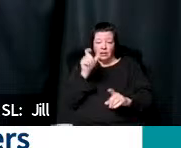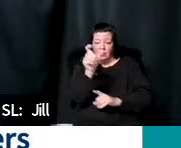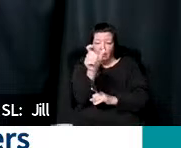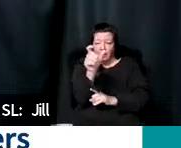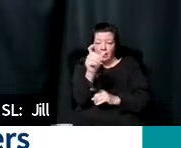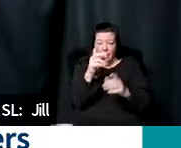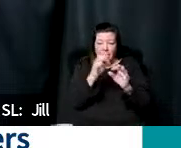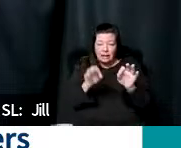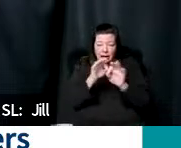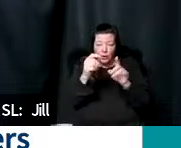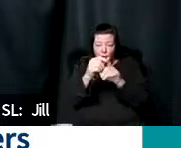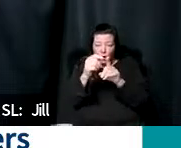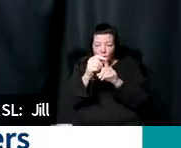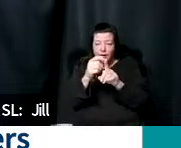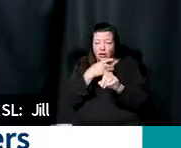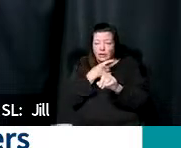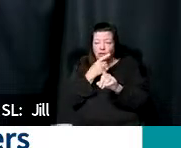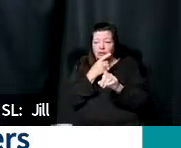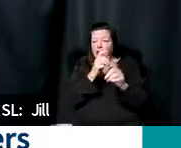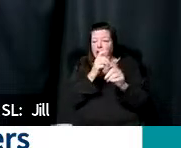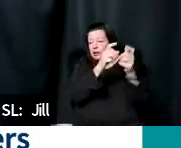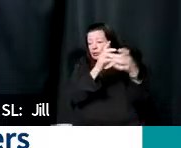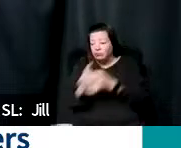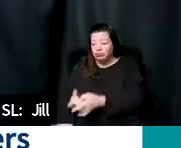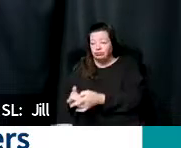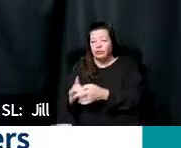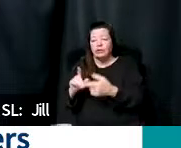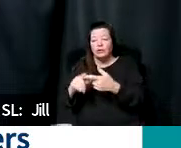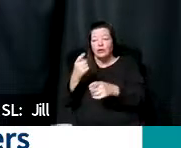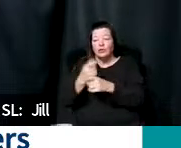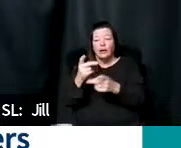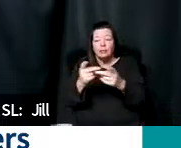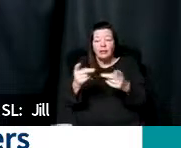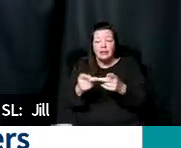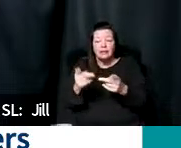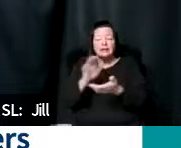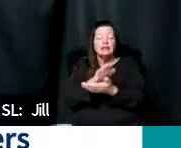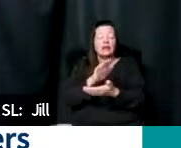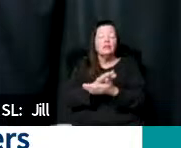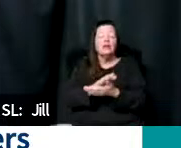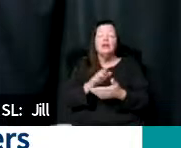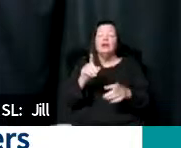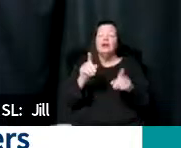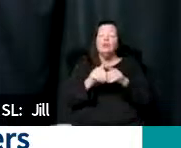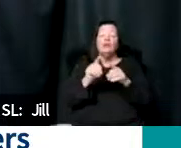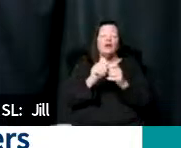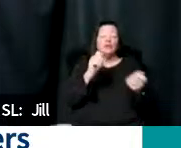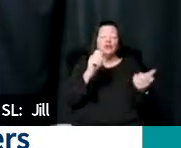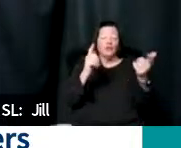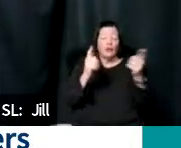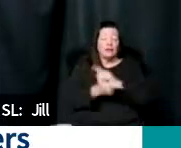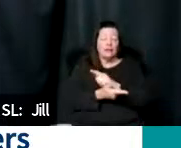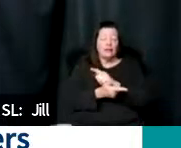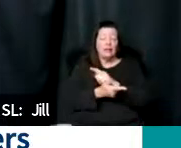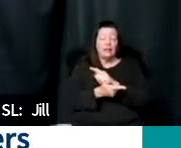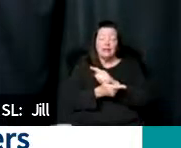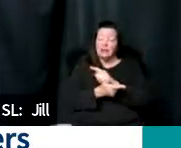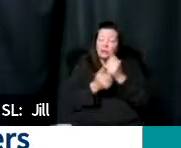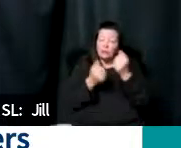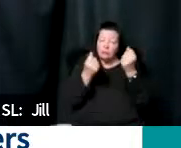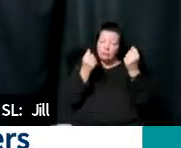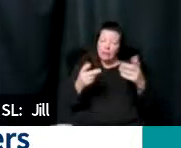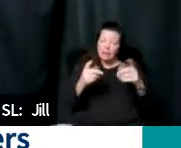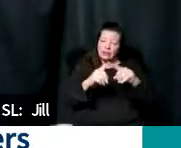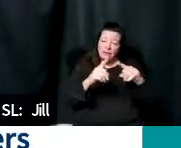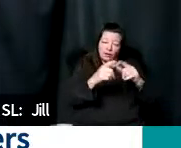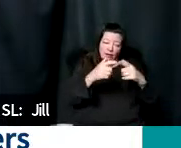for, interest, and it'll help lead you through the document. We've also translated our executive summary into multiple languages,